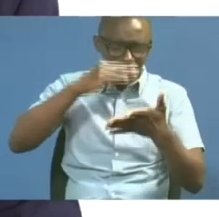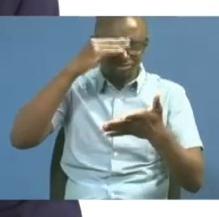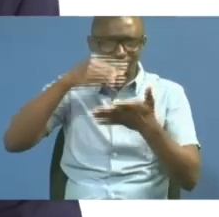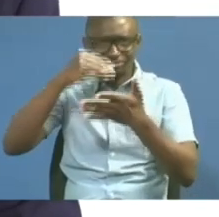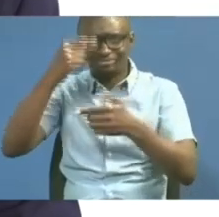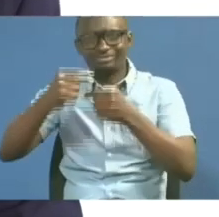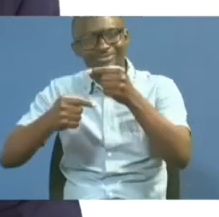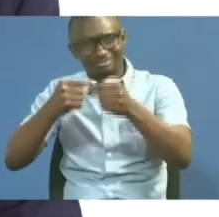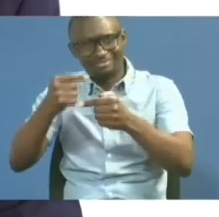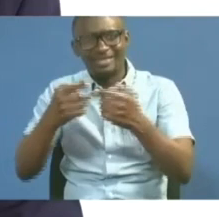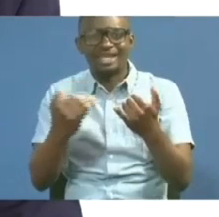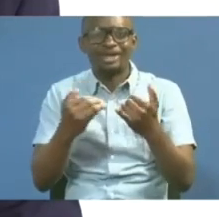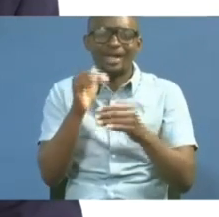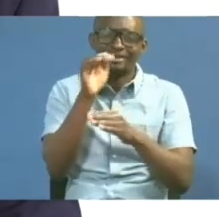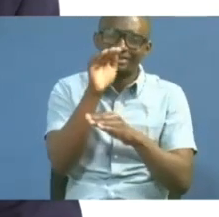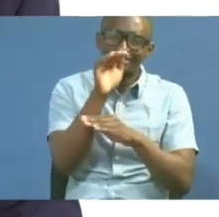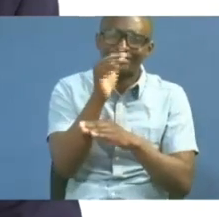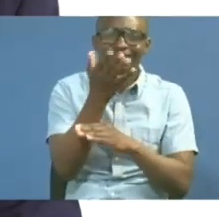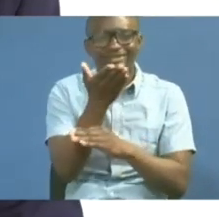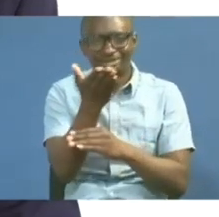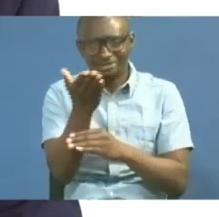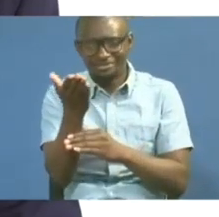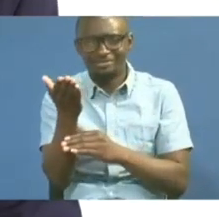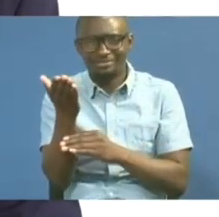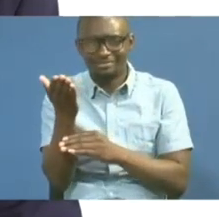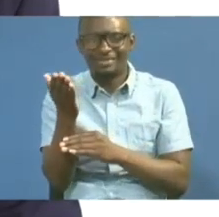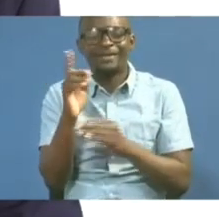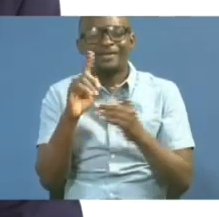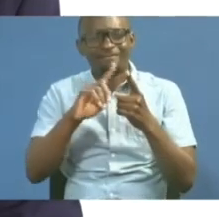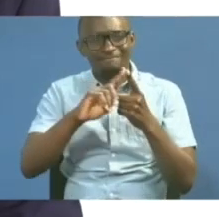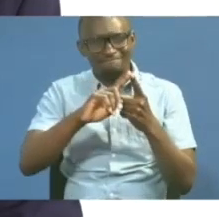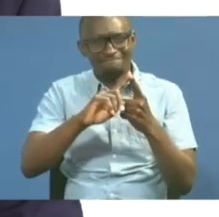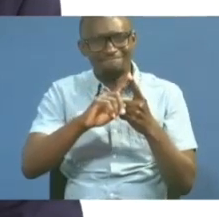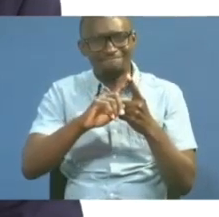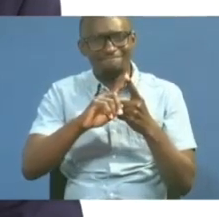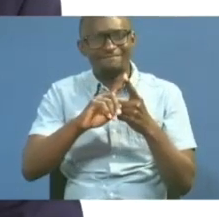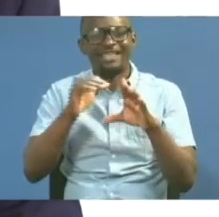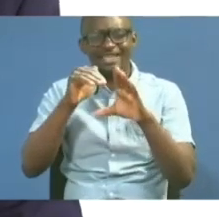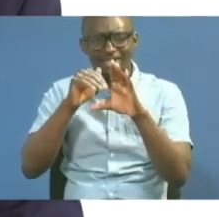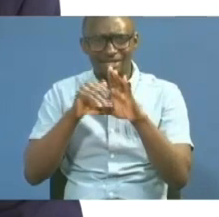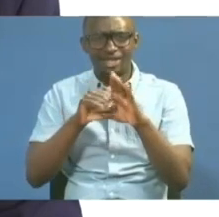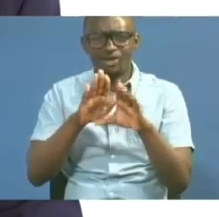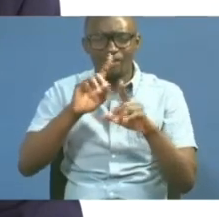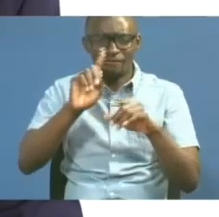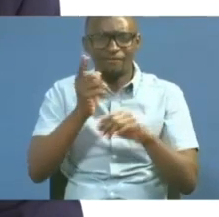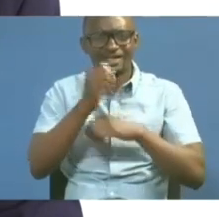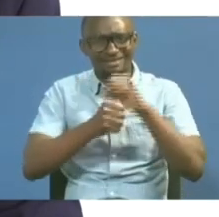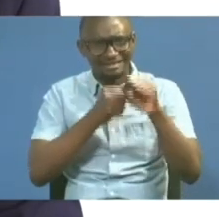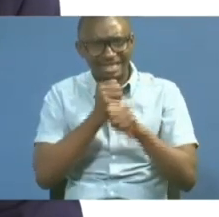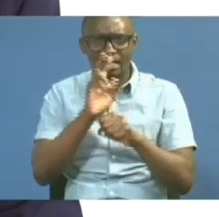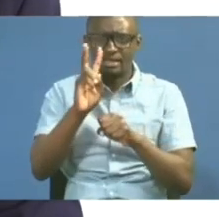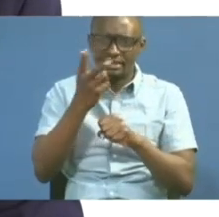So, as a dean, what I would like to urge you is first, especially when you're in the